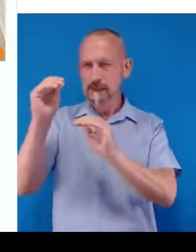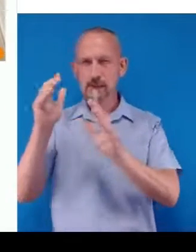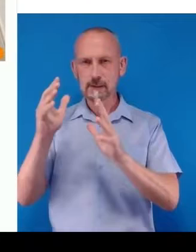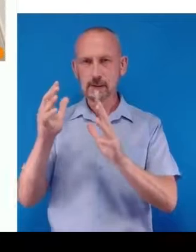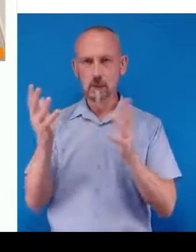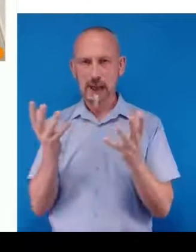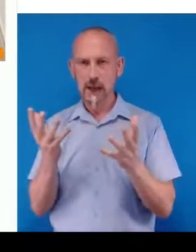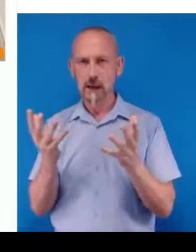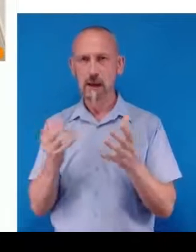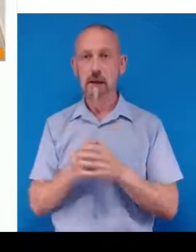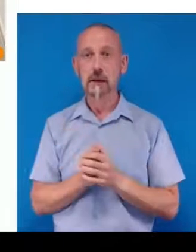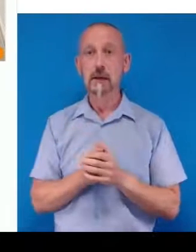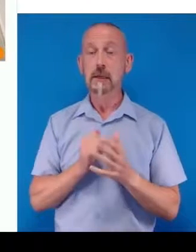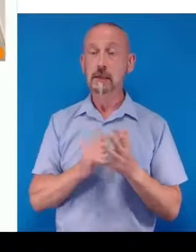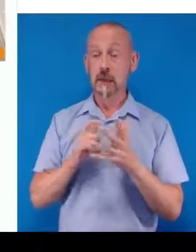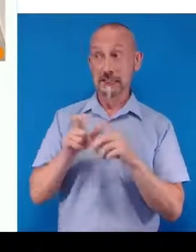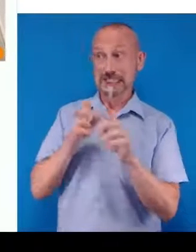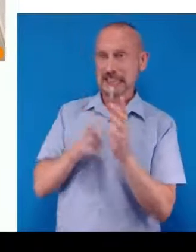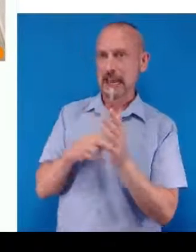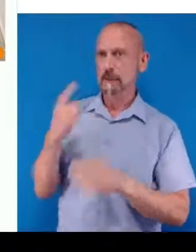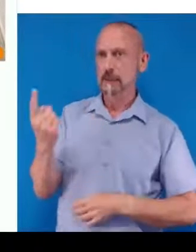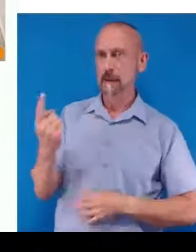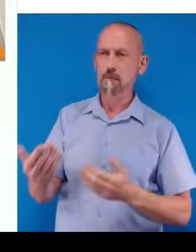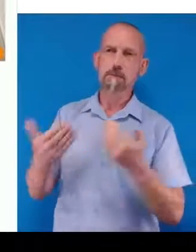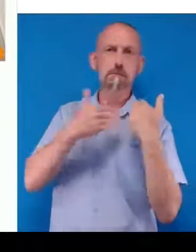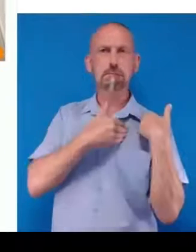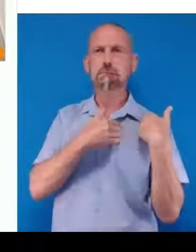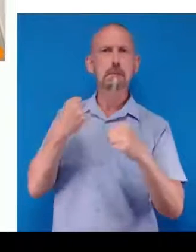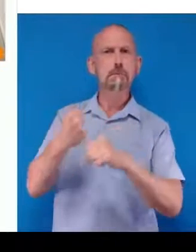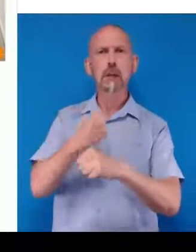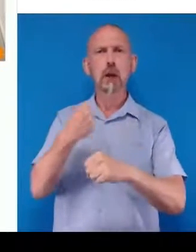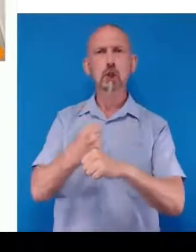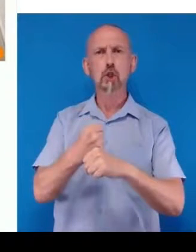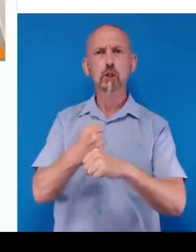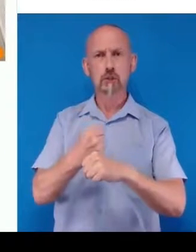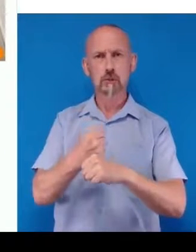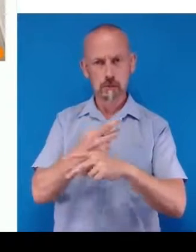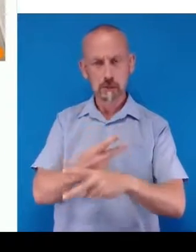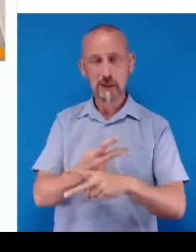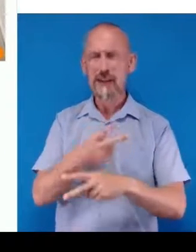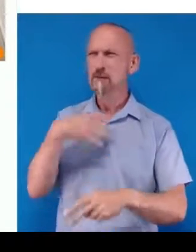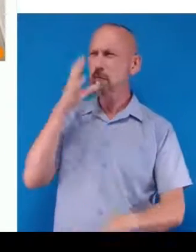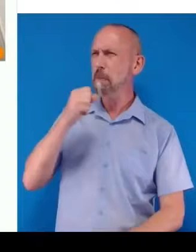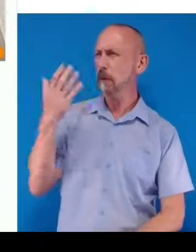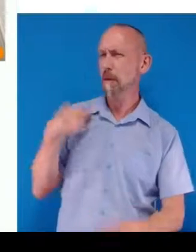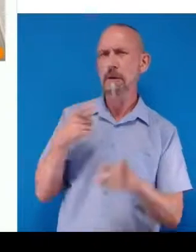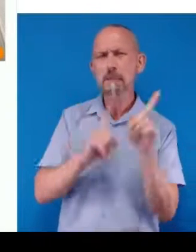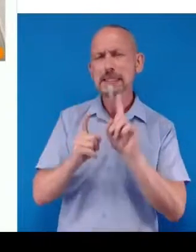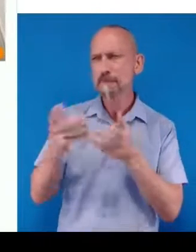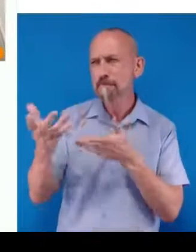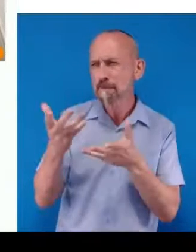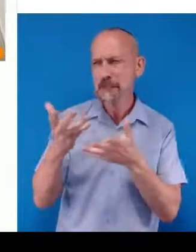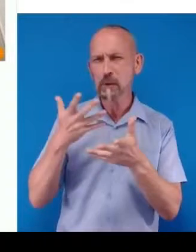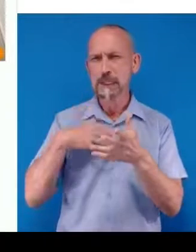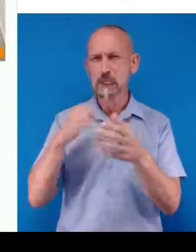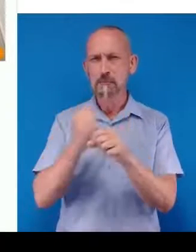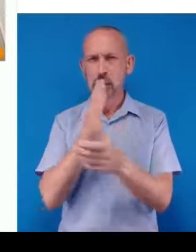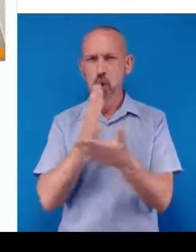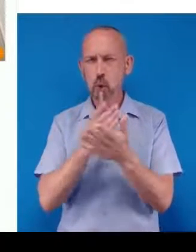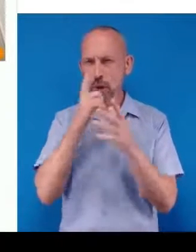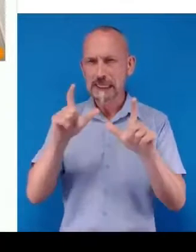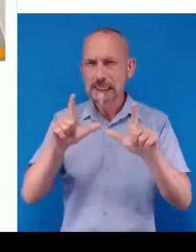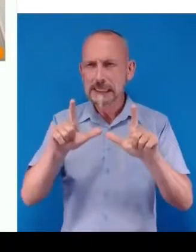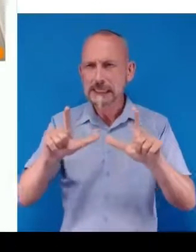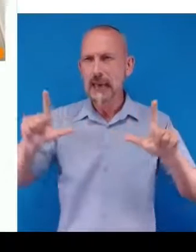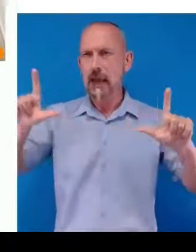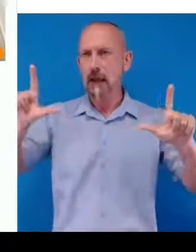in that whole production. I remember him in the development meeting saying we need to be able to scale it. We need to be able to remove it out, separate it out,